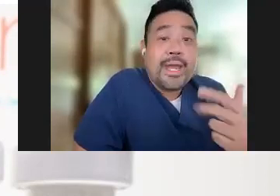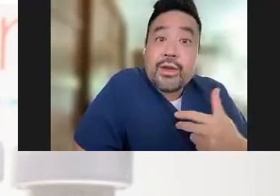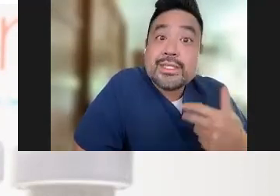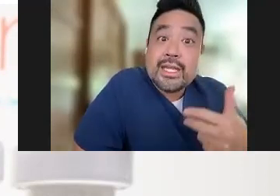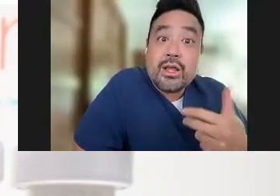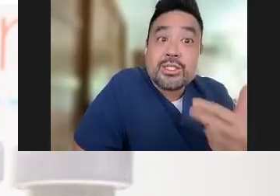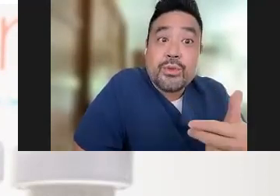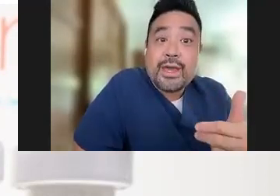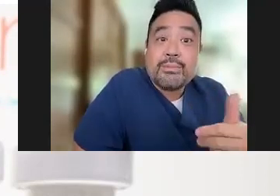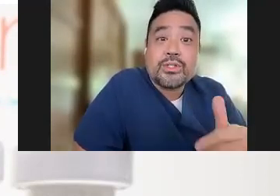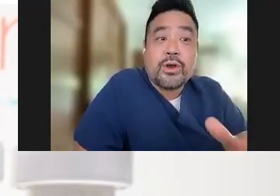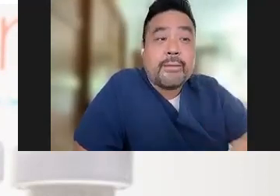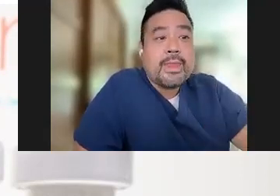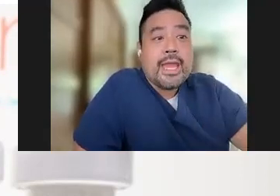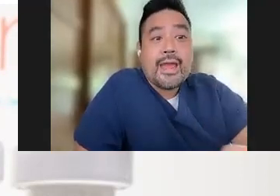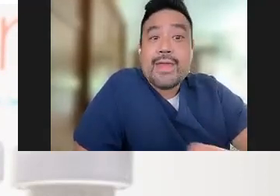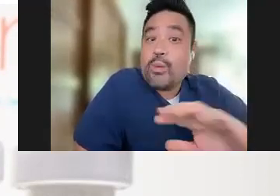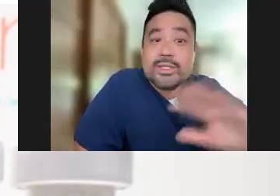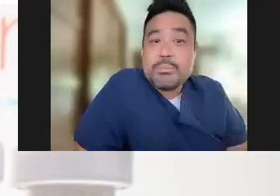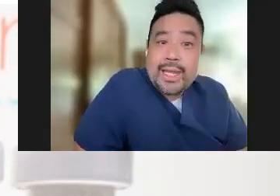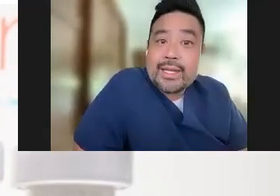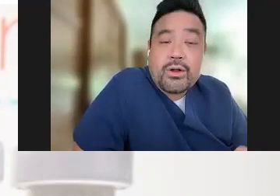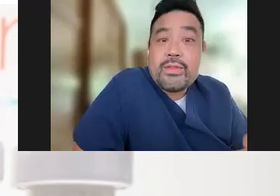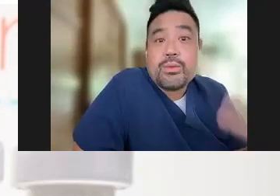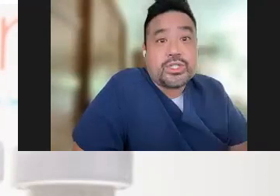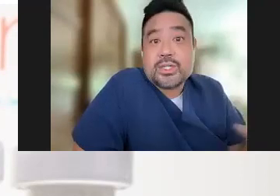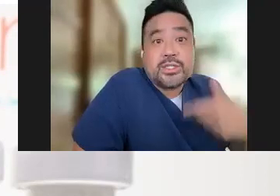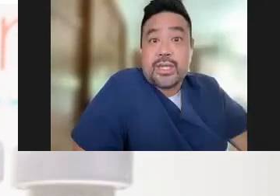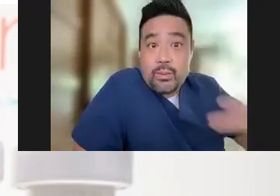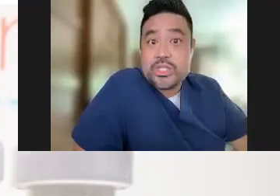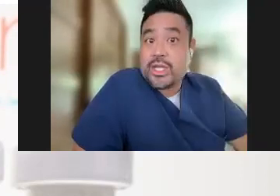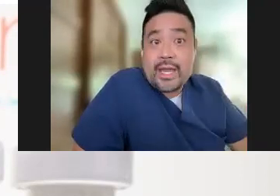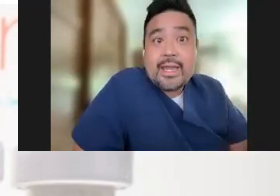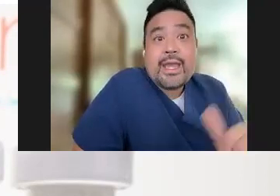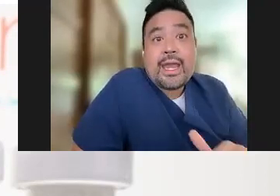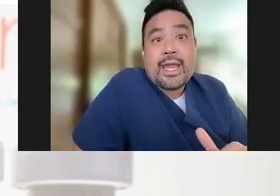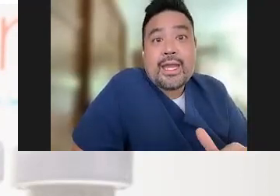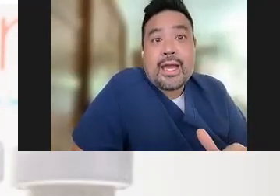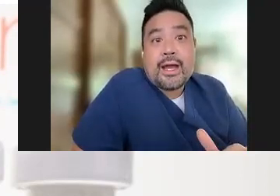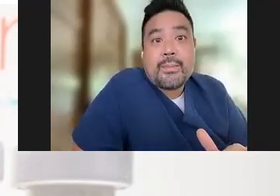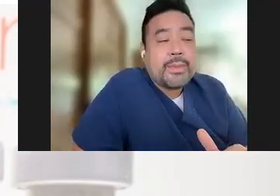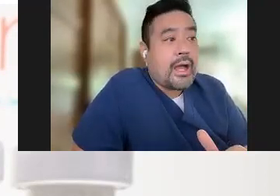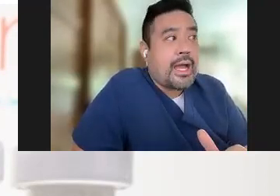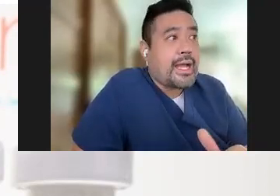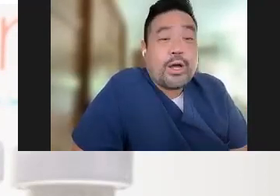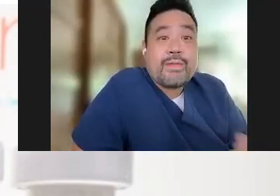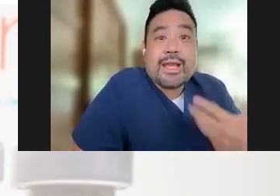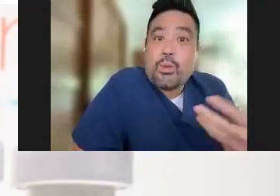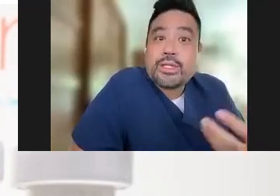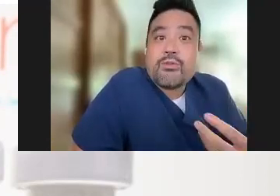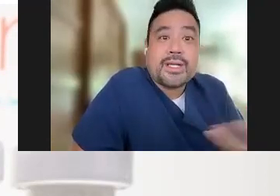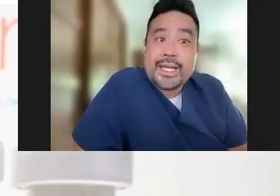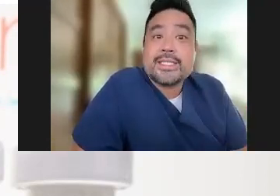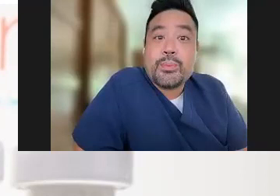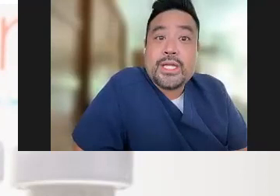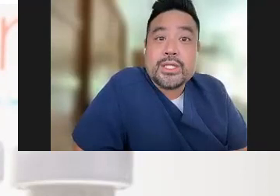My parents and in-laws both had Moderna. And that wasn't planned at all. That was just because you get what you get. And I tell that kind of